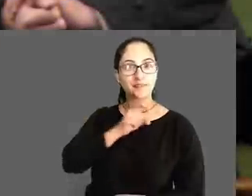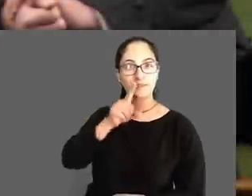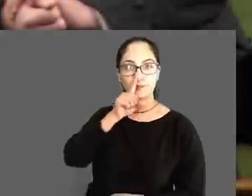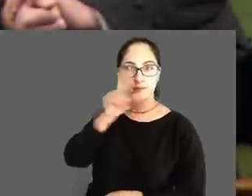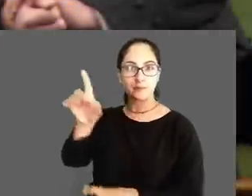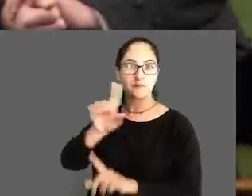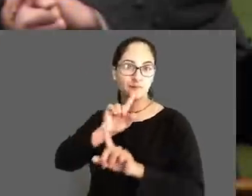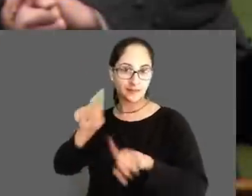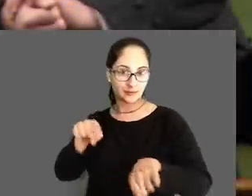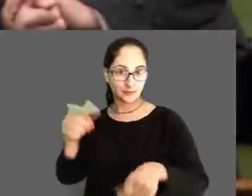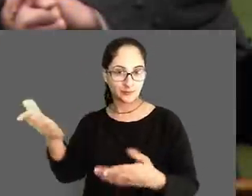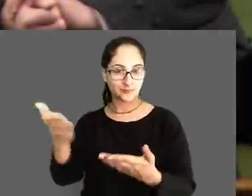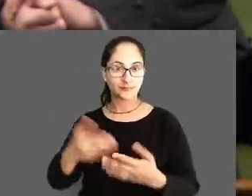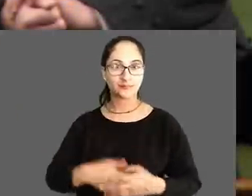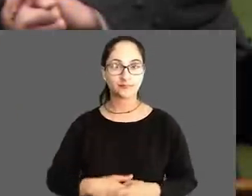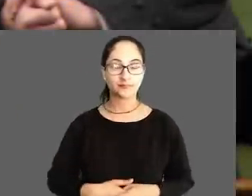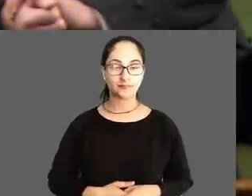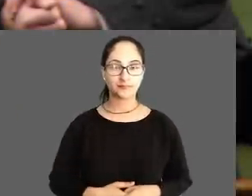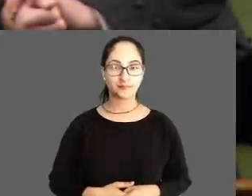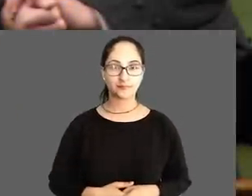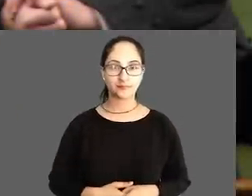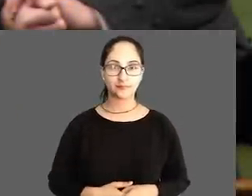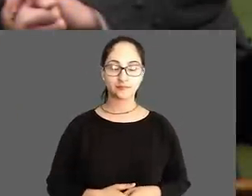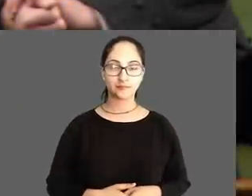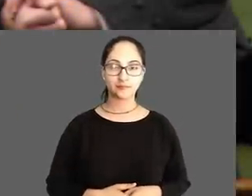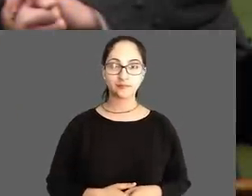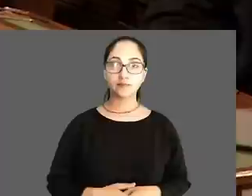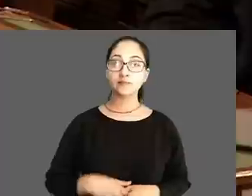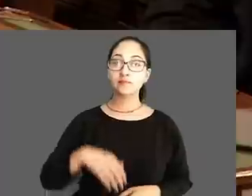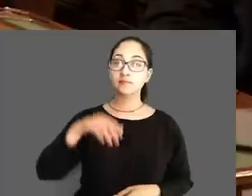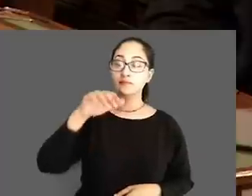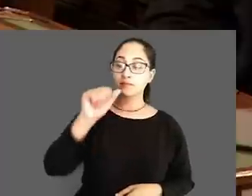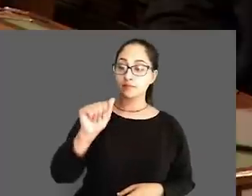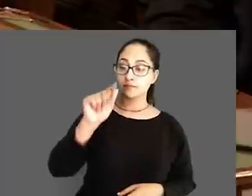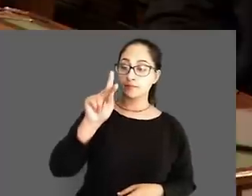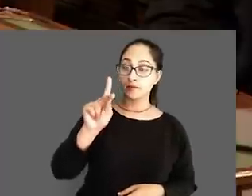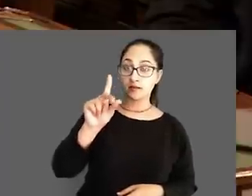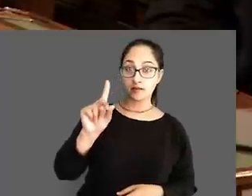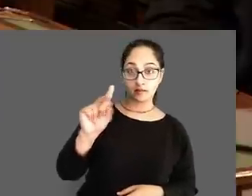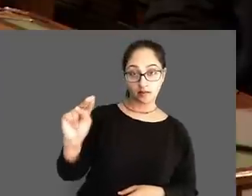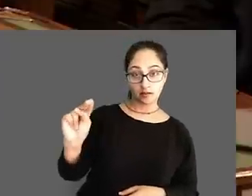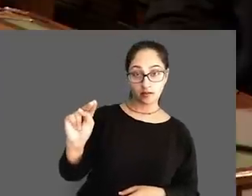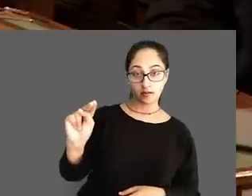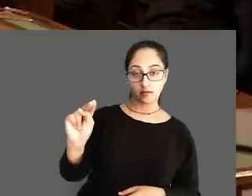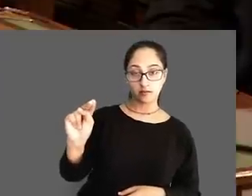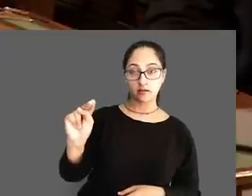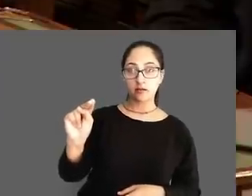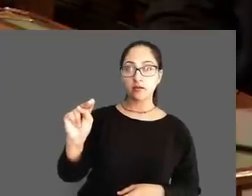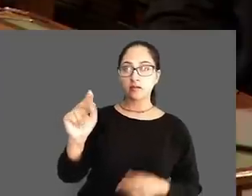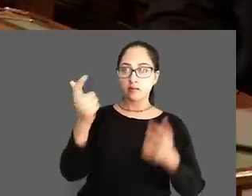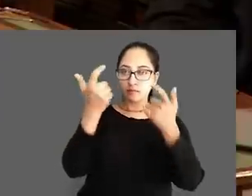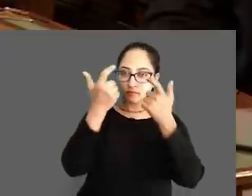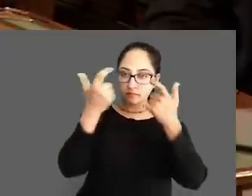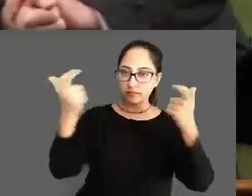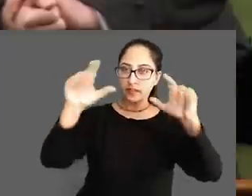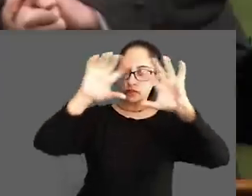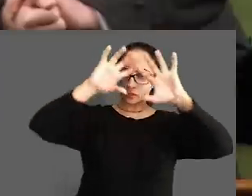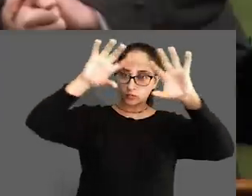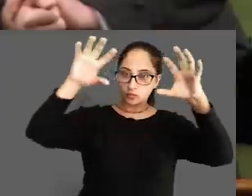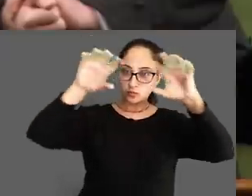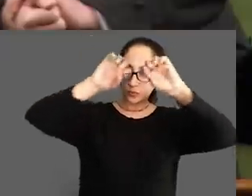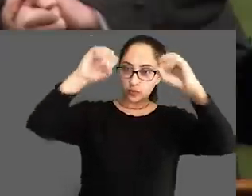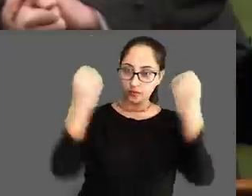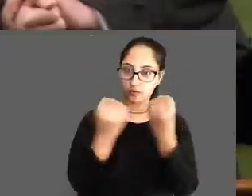The AKDN, as we call it, is composed of a variety of private, non-governmental, non-denominational